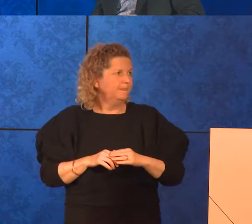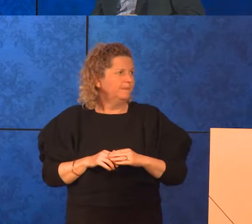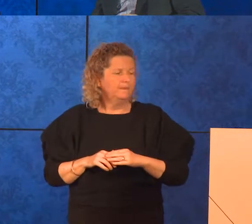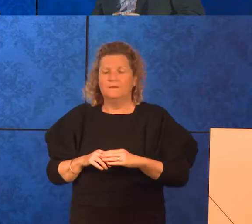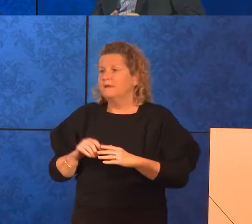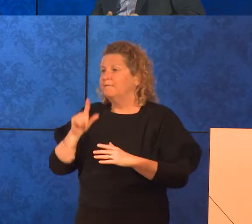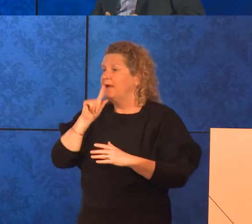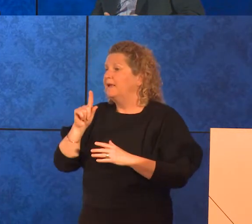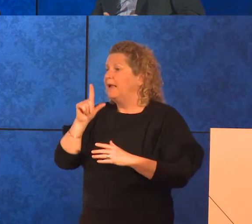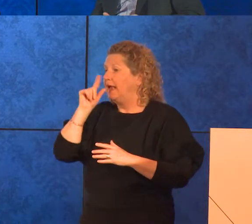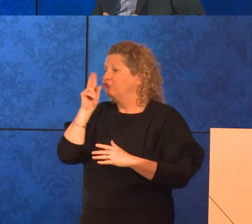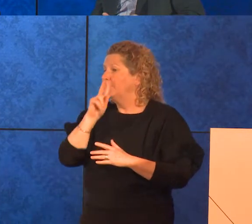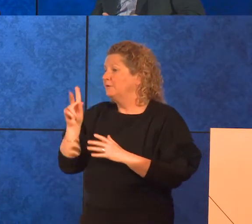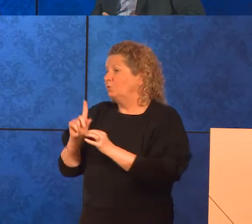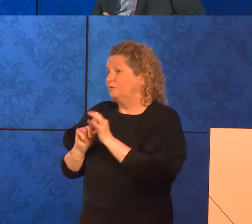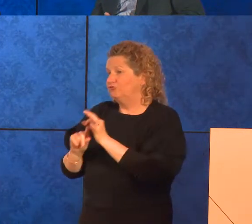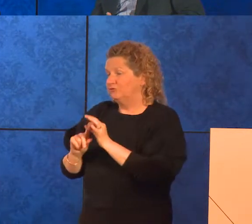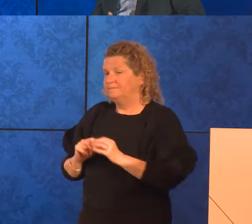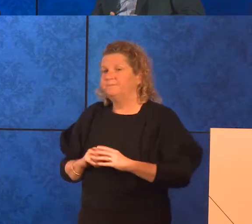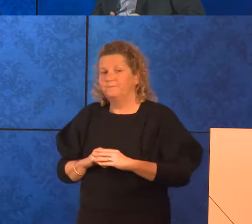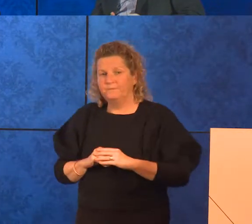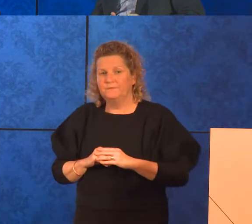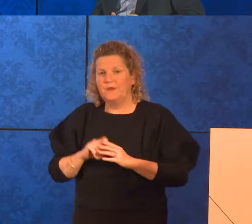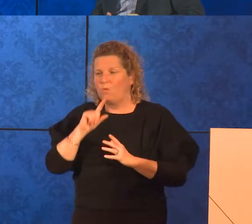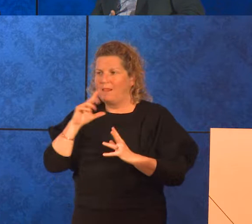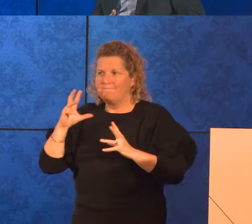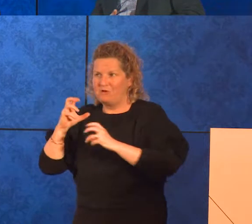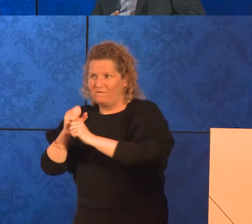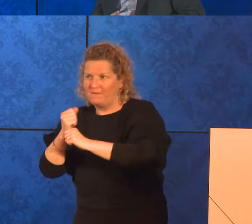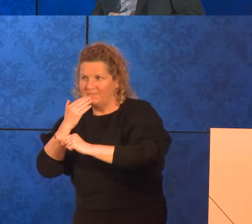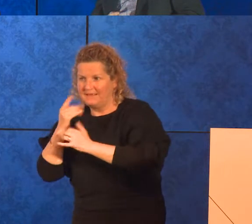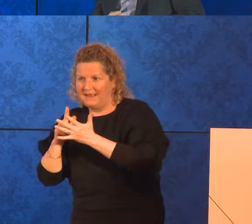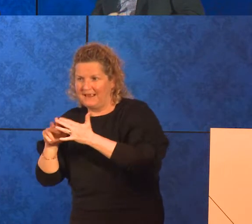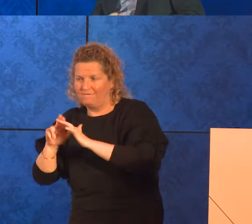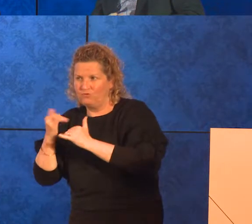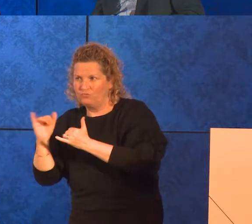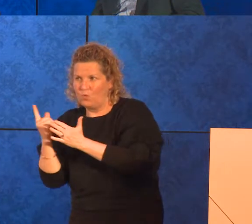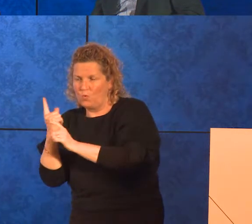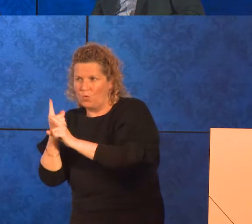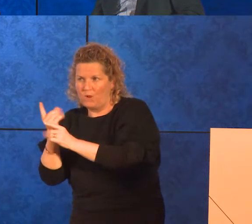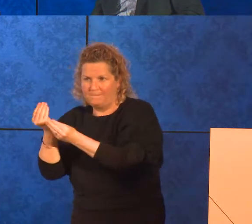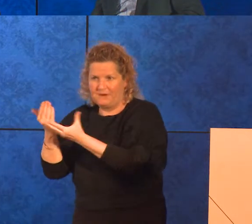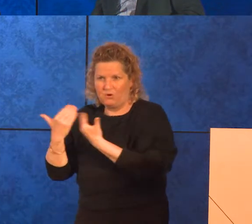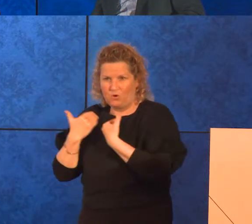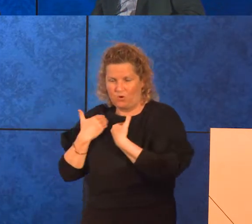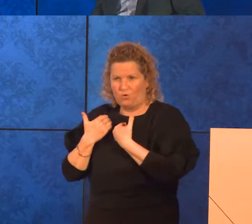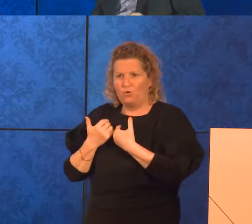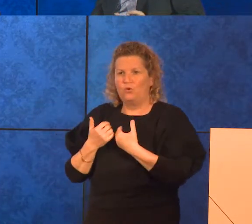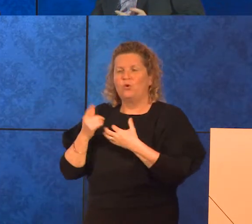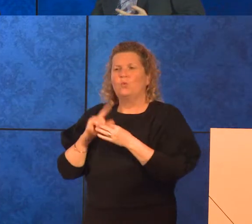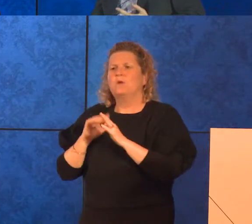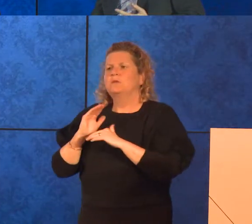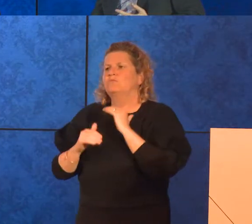can repeat the question, and I'll paraphrase, but please correct me if I get it wrong. The question